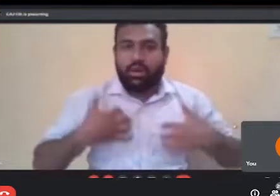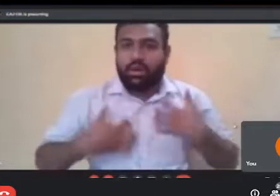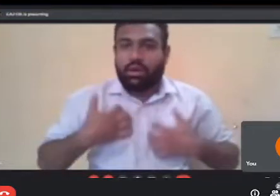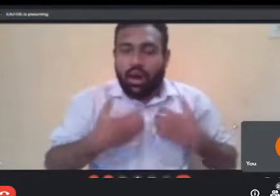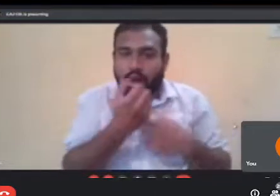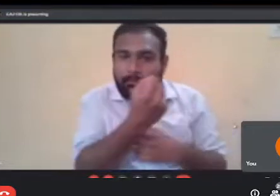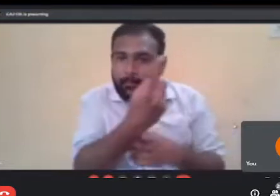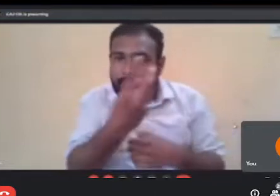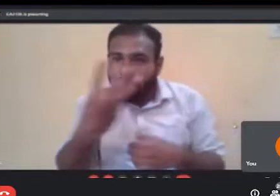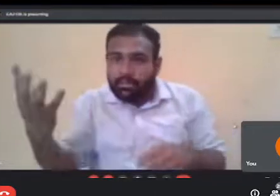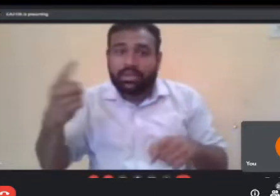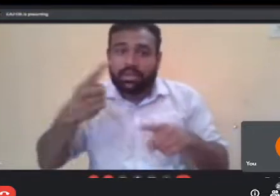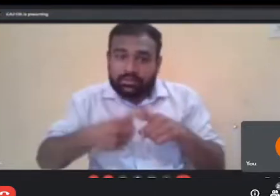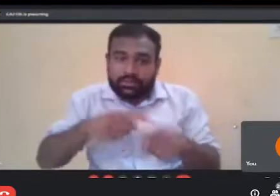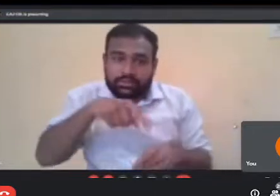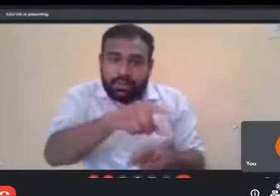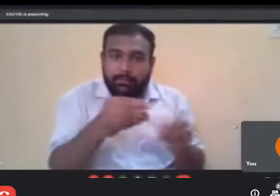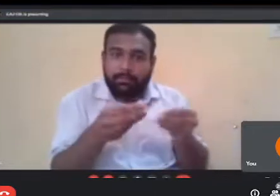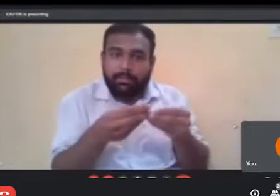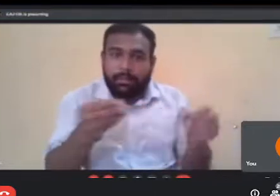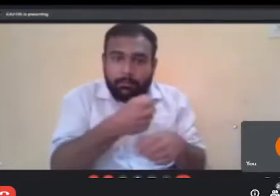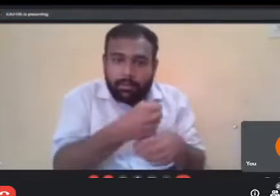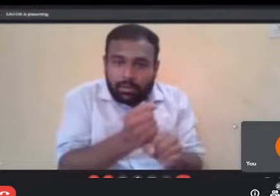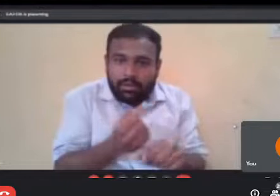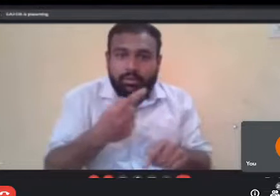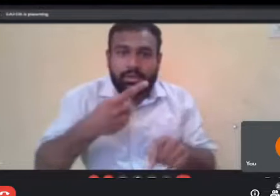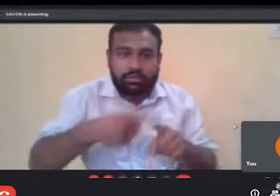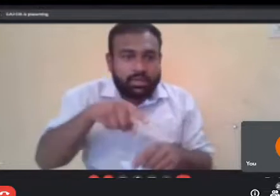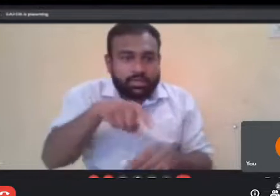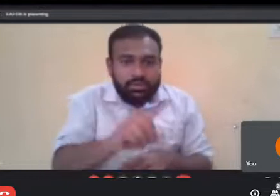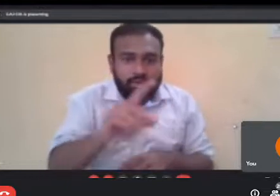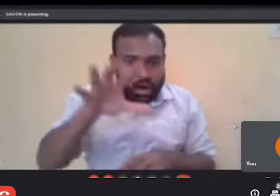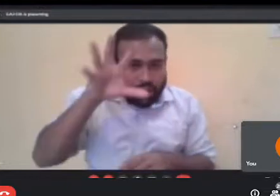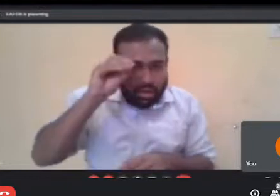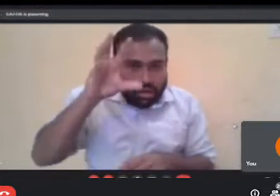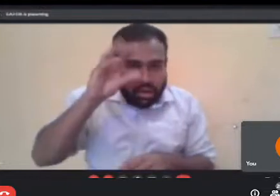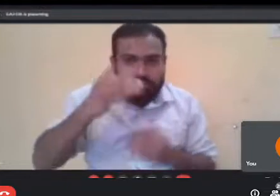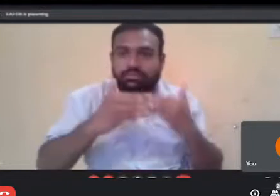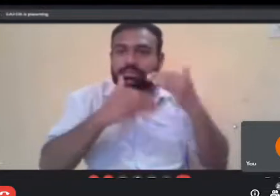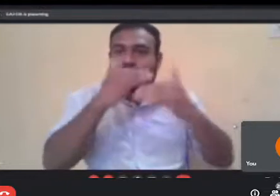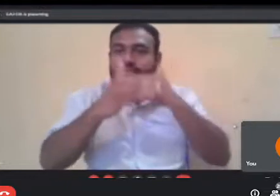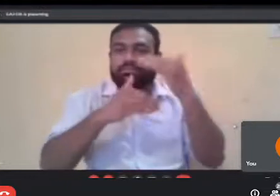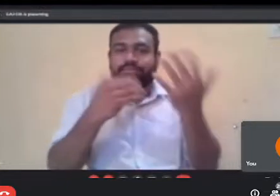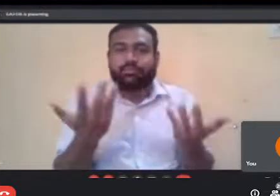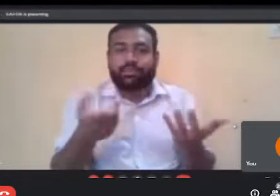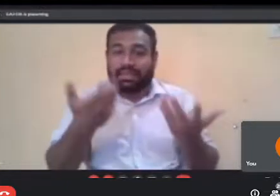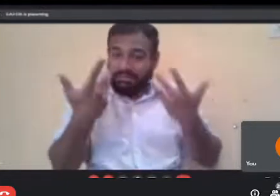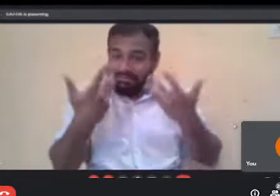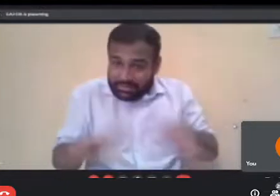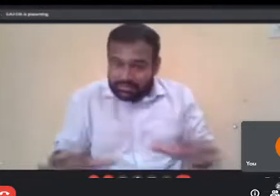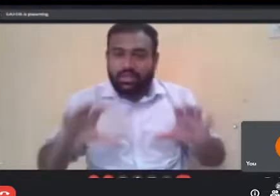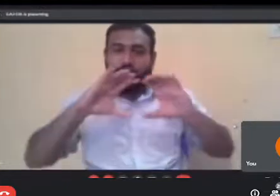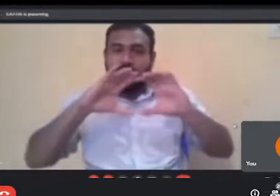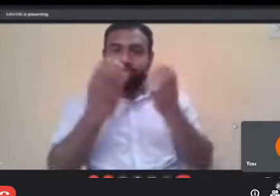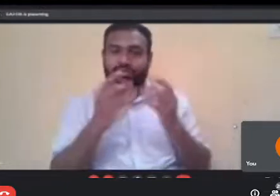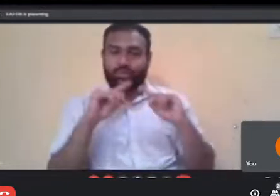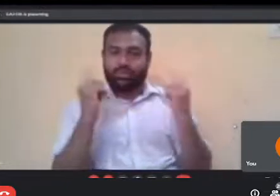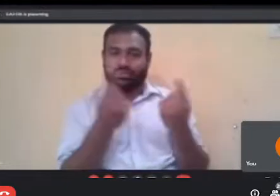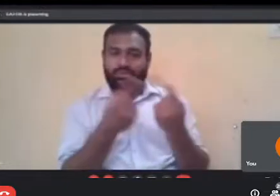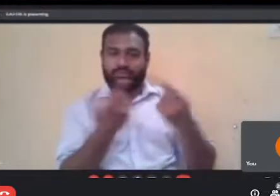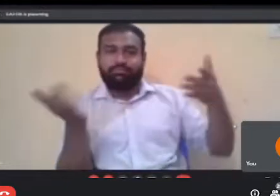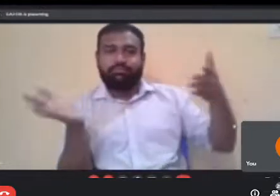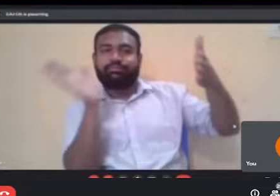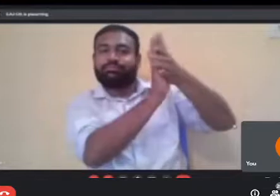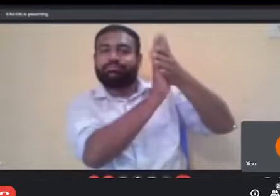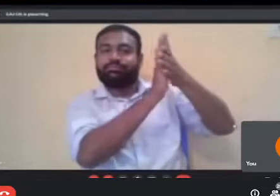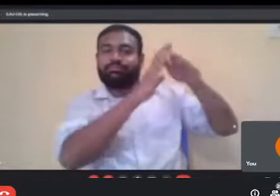as we say, had numbers 1, 2, 3, 4, 5, like that. So they're making it themselves, which helps them identify recall